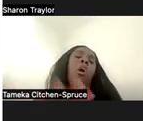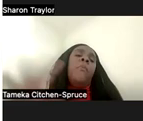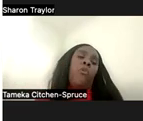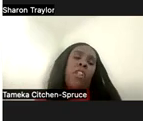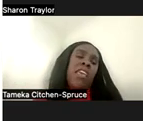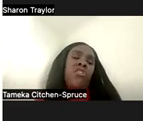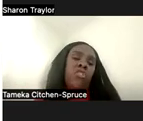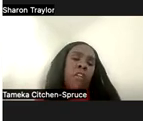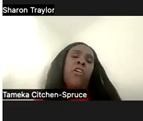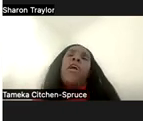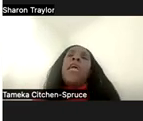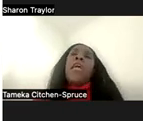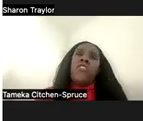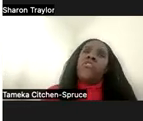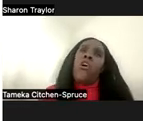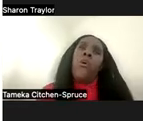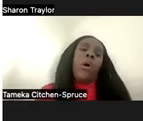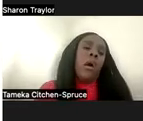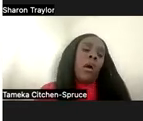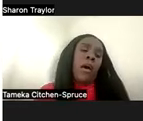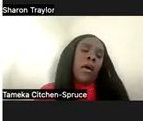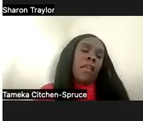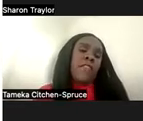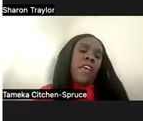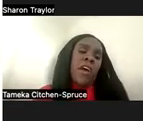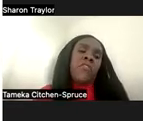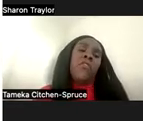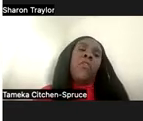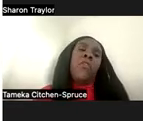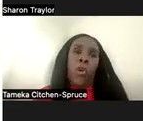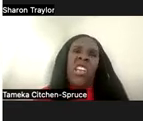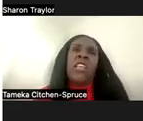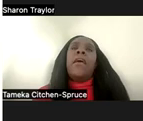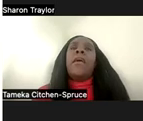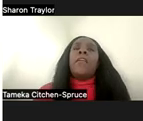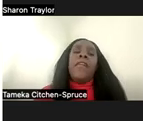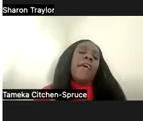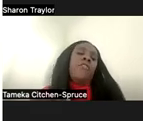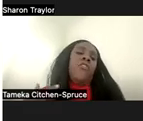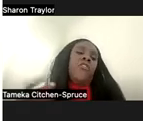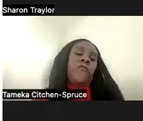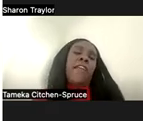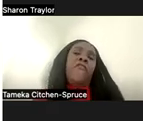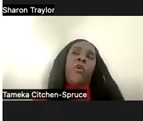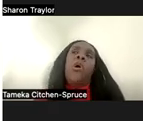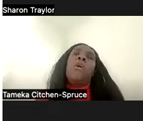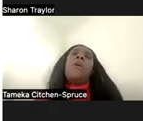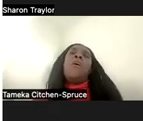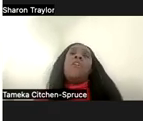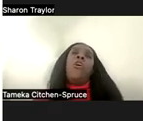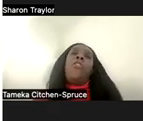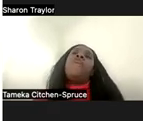before, upon each other. And so and that's why it's so important that, to fight